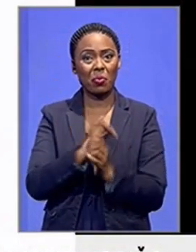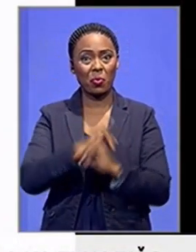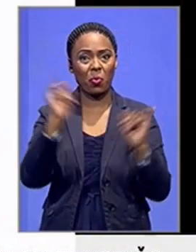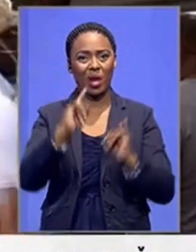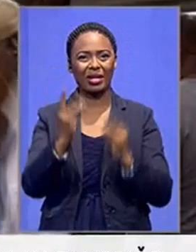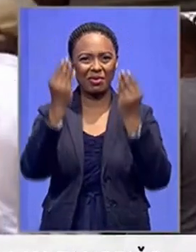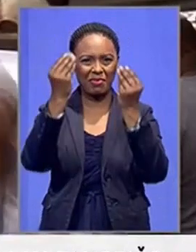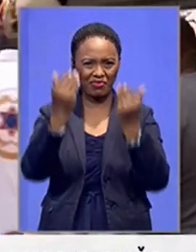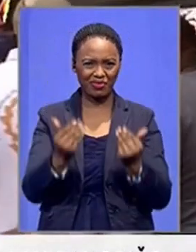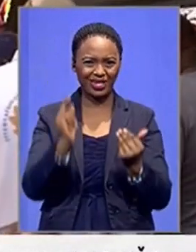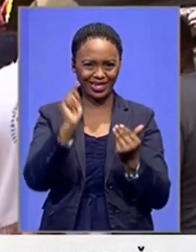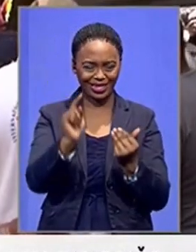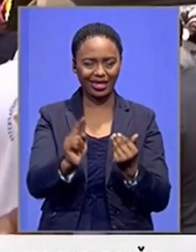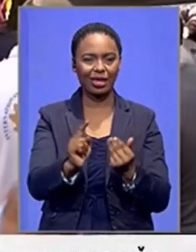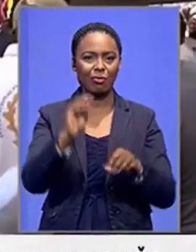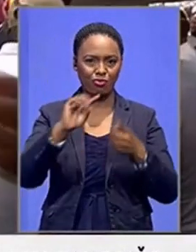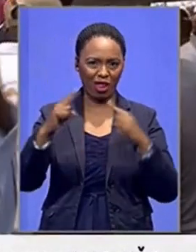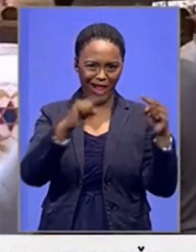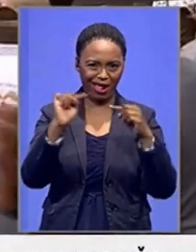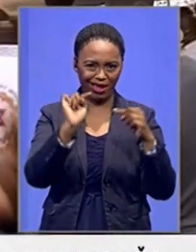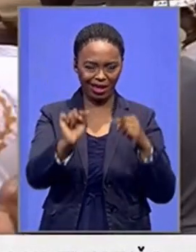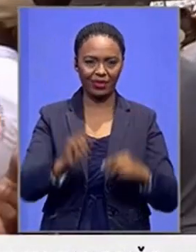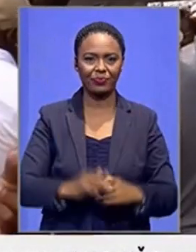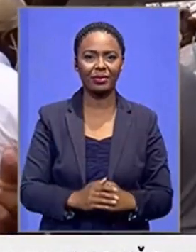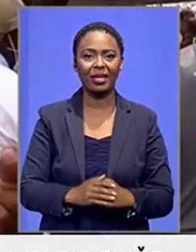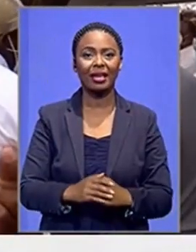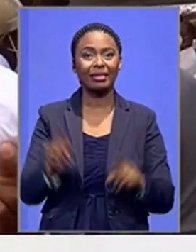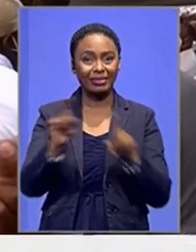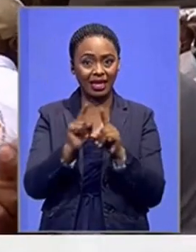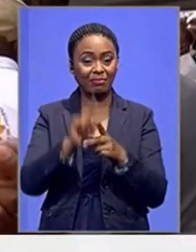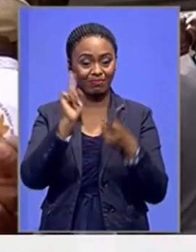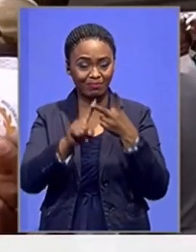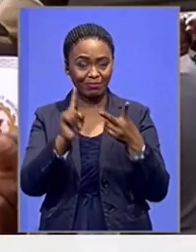Ntho e leng teng e tlosang ntwa yo yotlhe